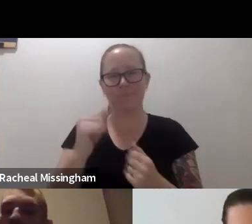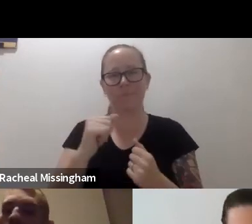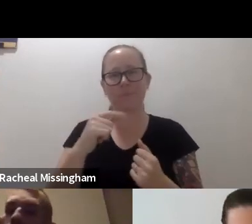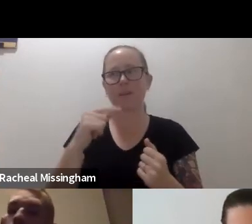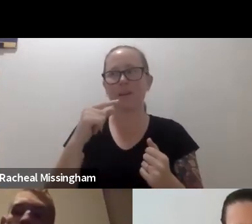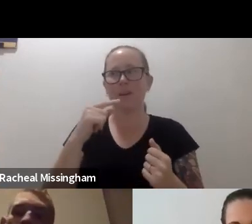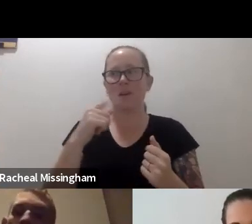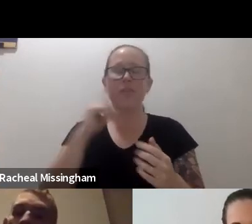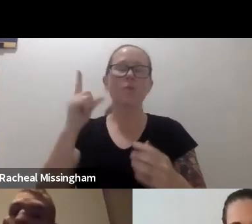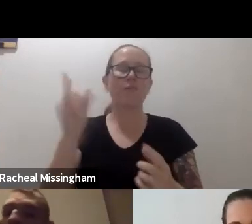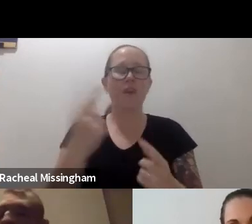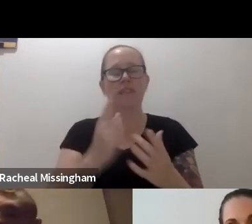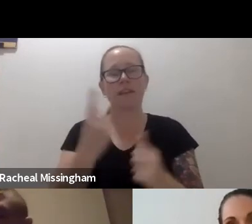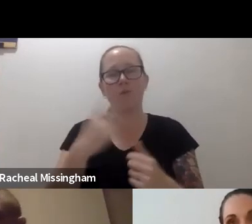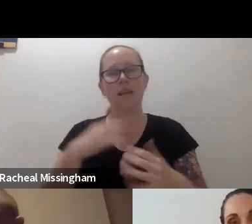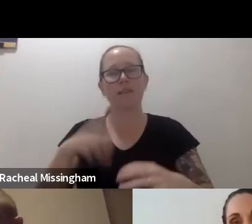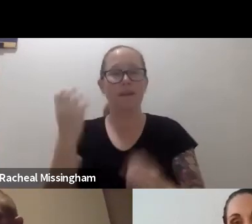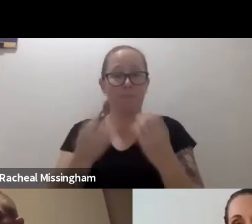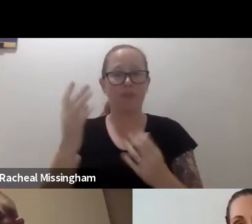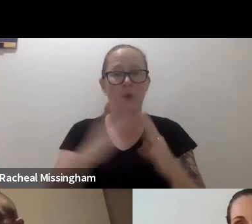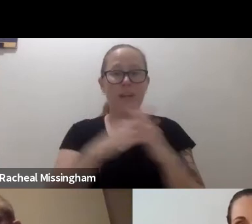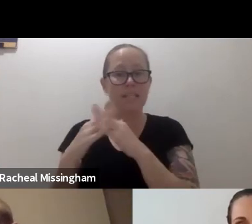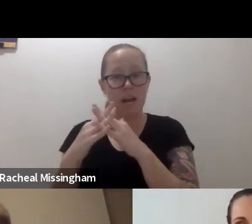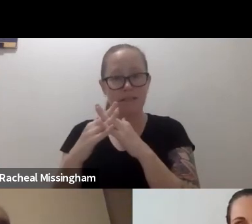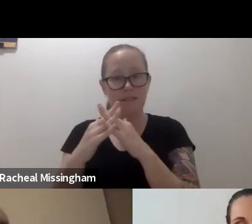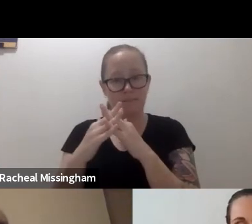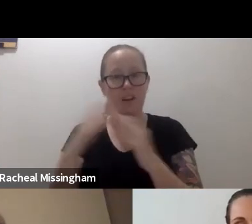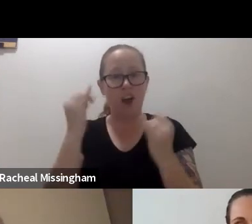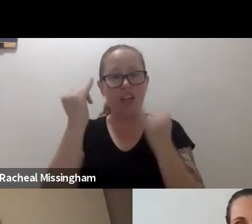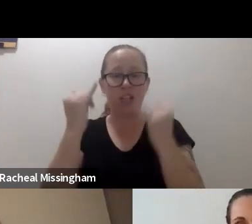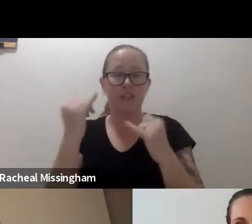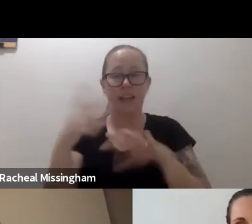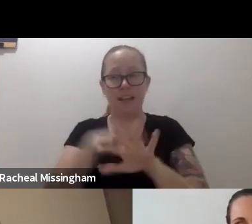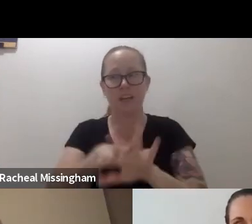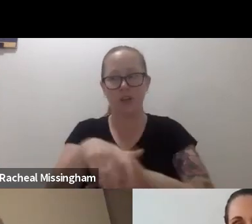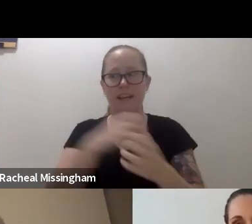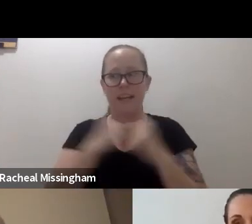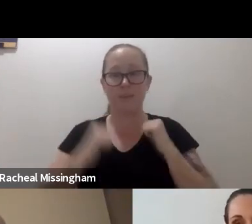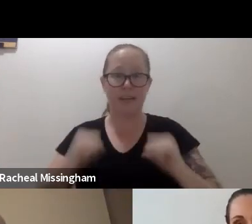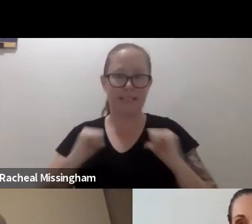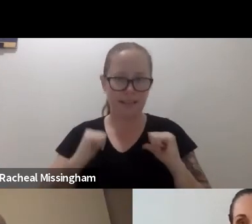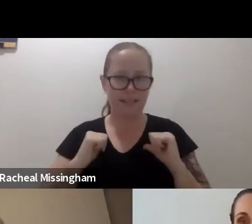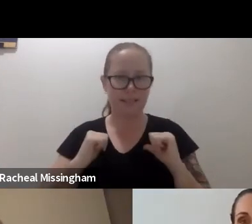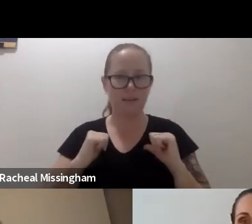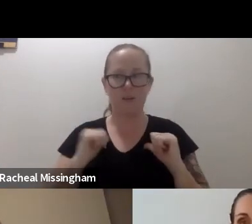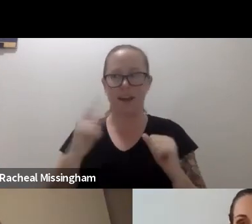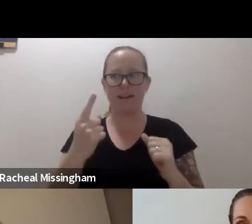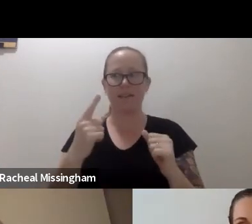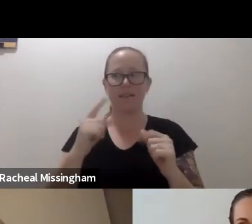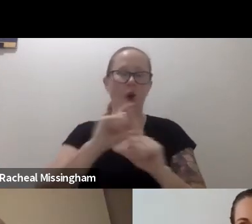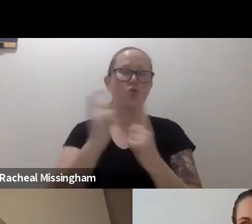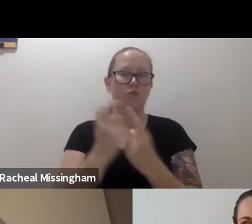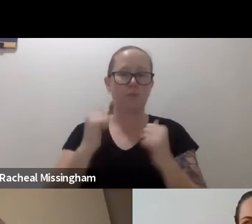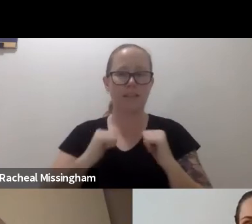again. I think firstly, we need to unpack the recognized ideology that ingrained in our practice